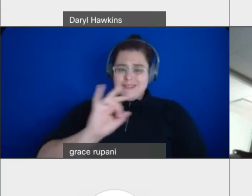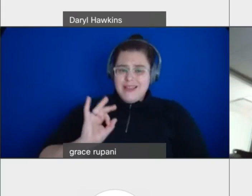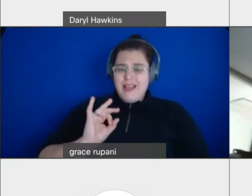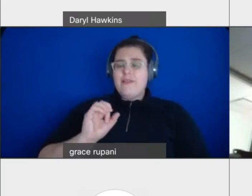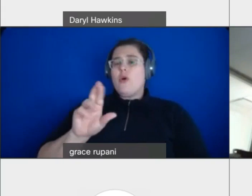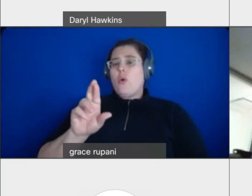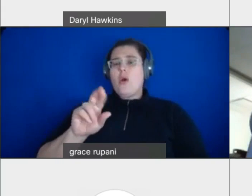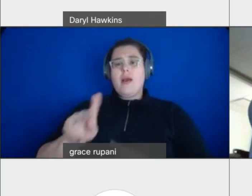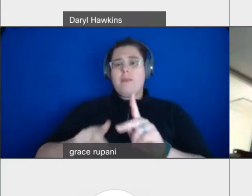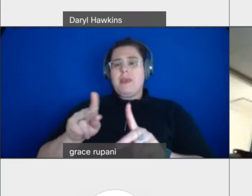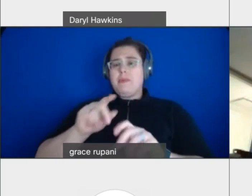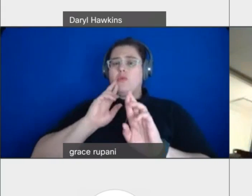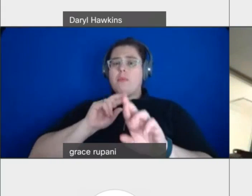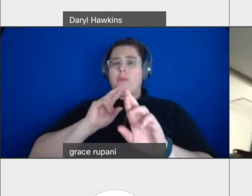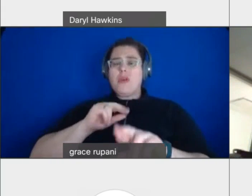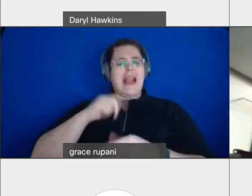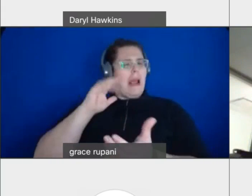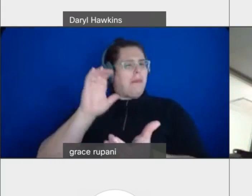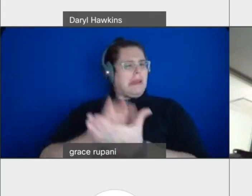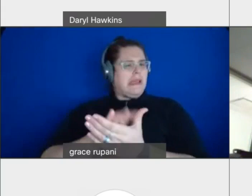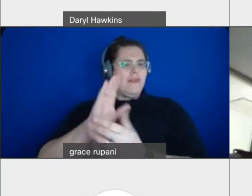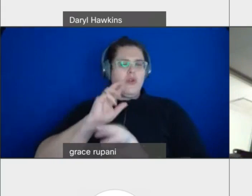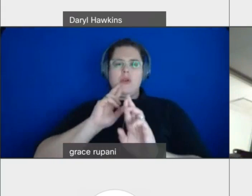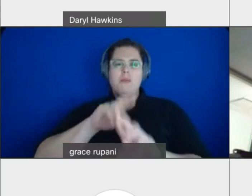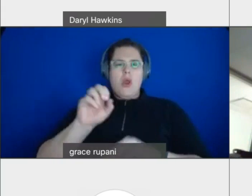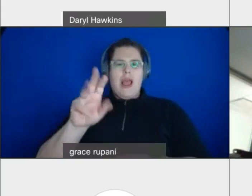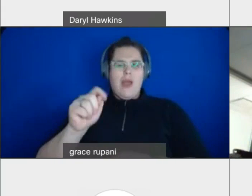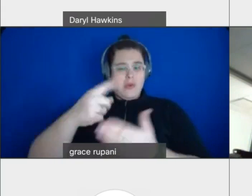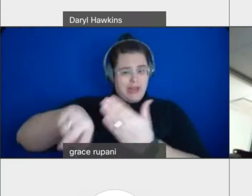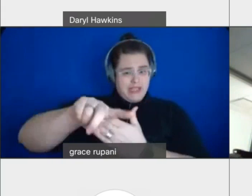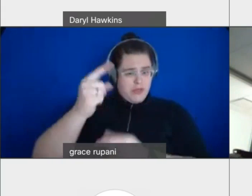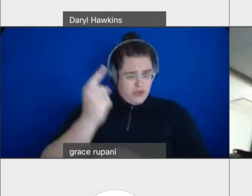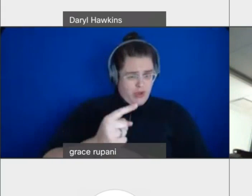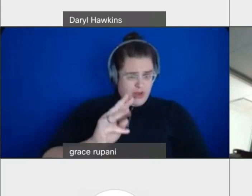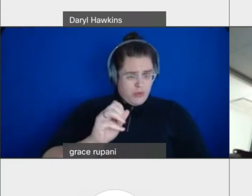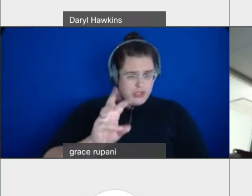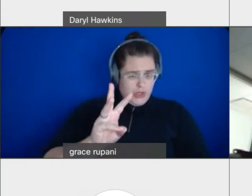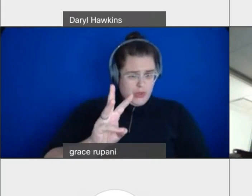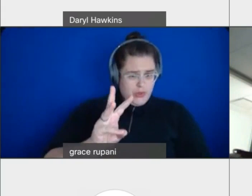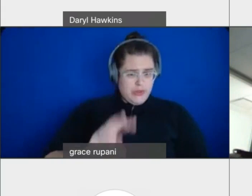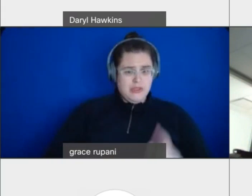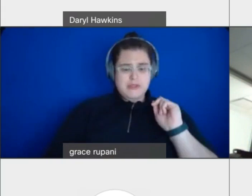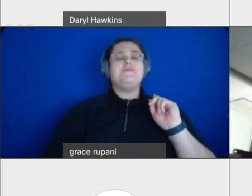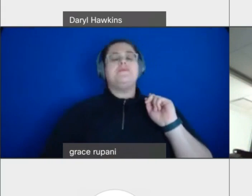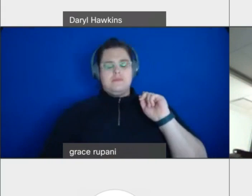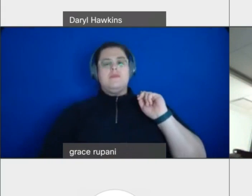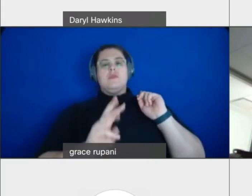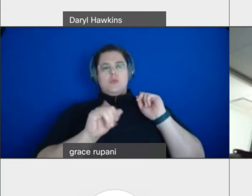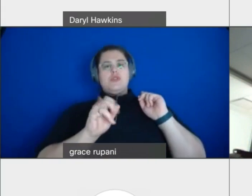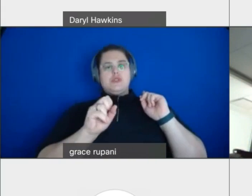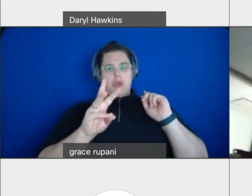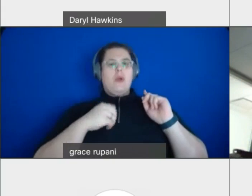out next week. Is that correct? Winslow? Yeah, well, yeah, I'll ensure that I get that number from